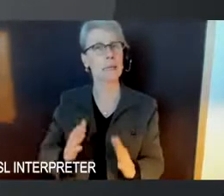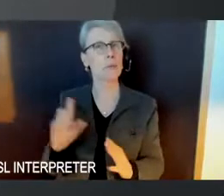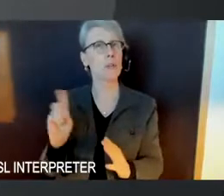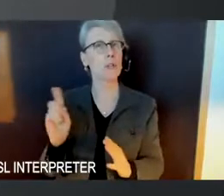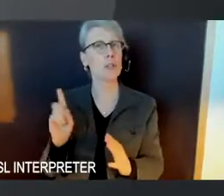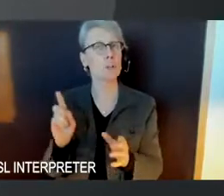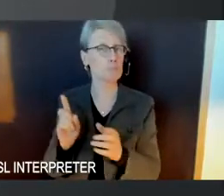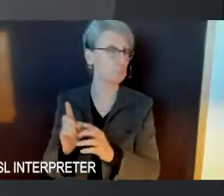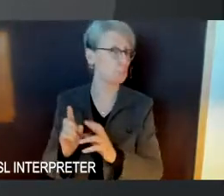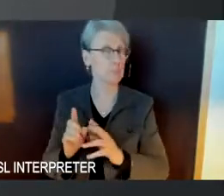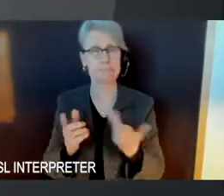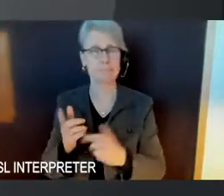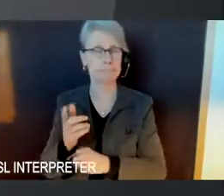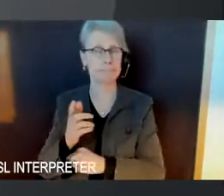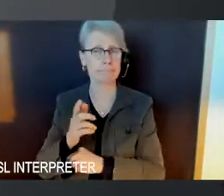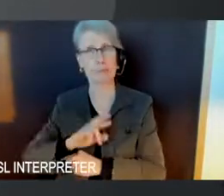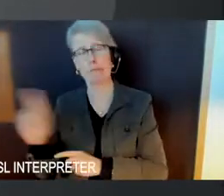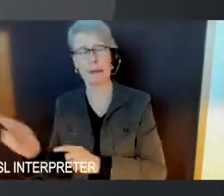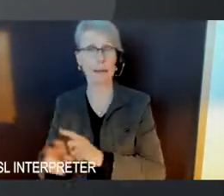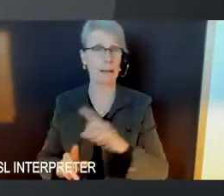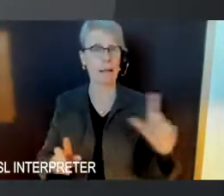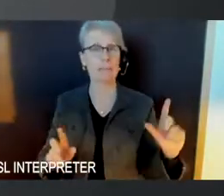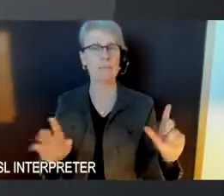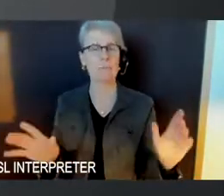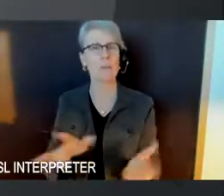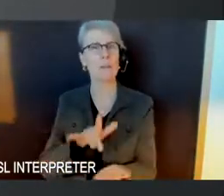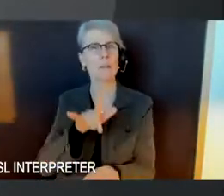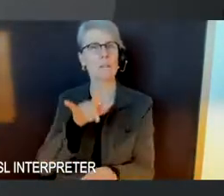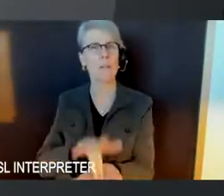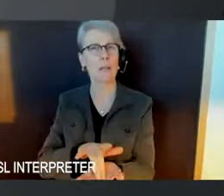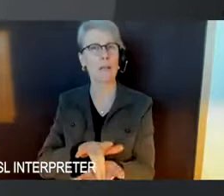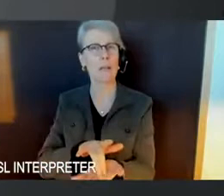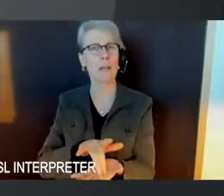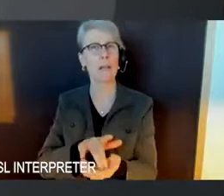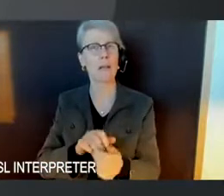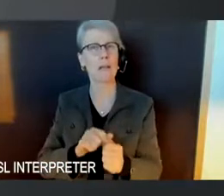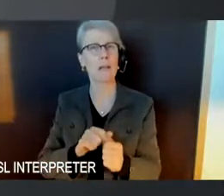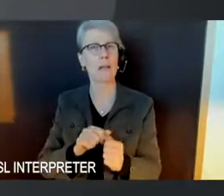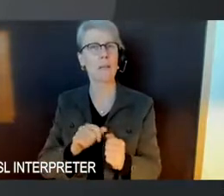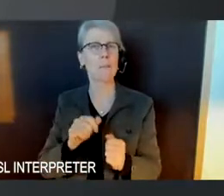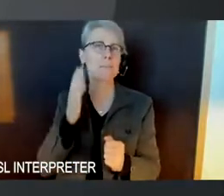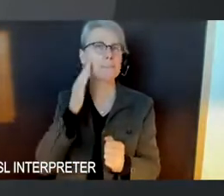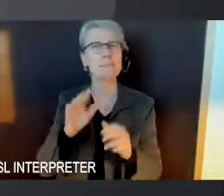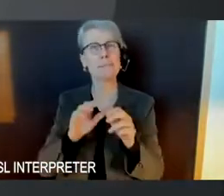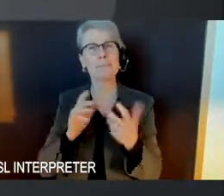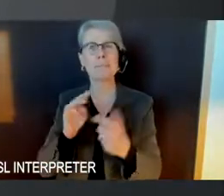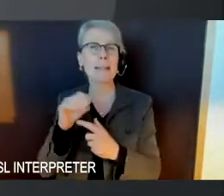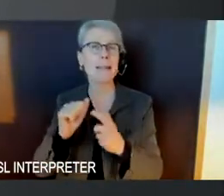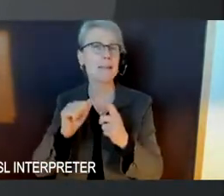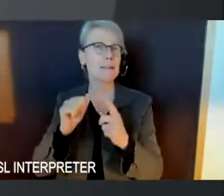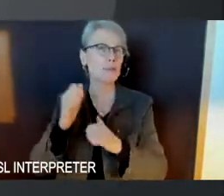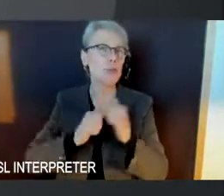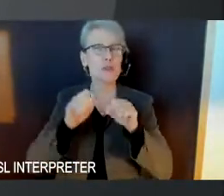see Canadians are very much in the middle. And because of the structure of media, they're feeling very discounted